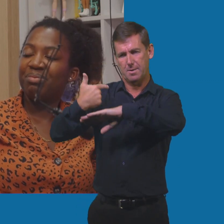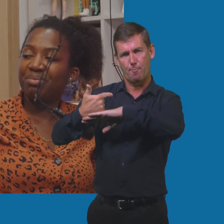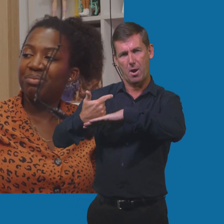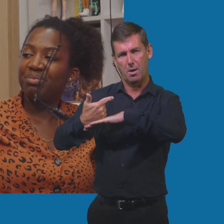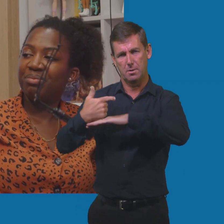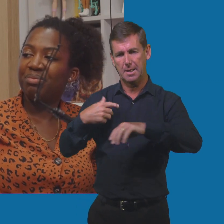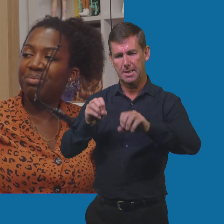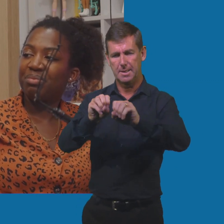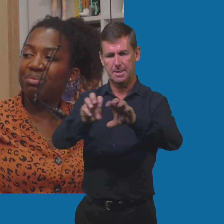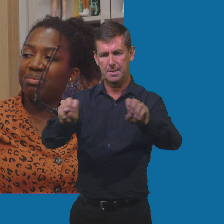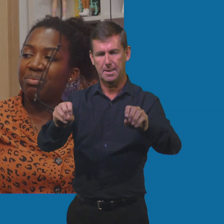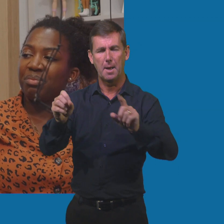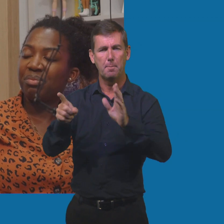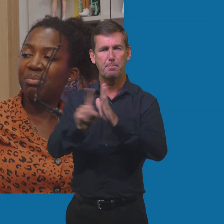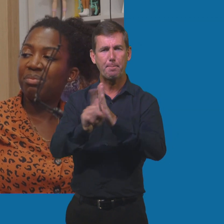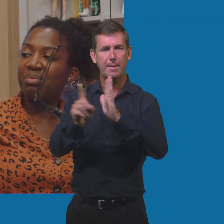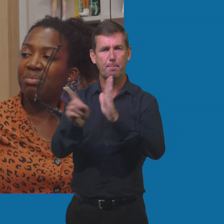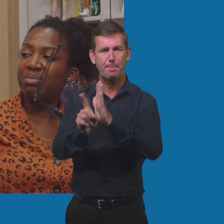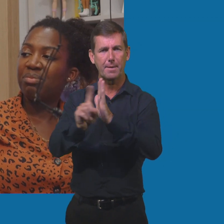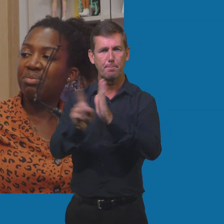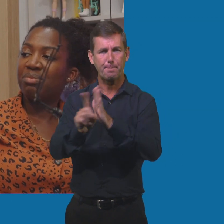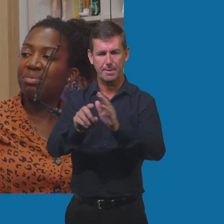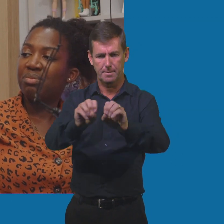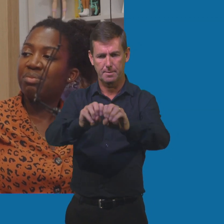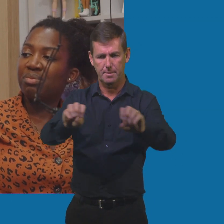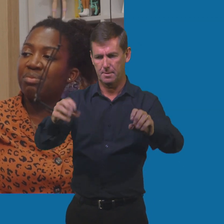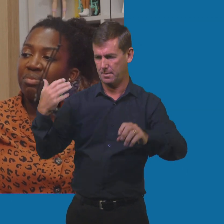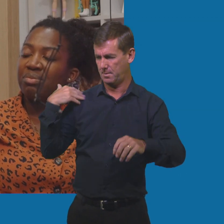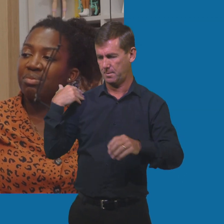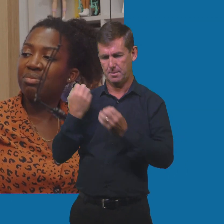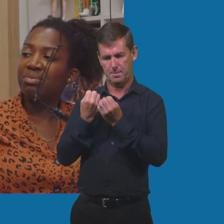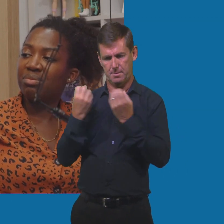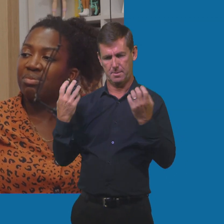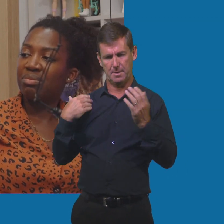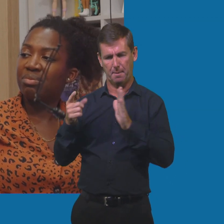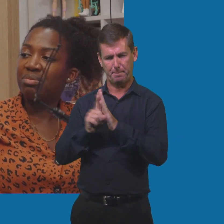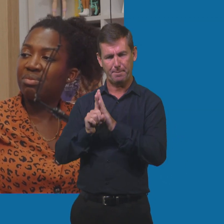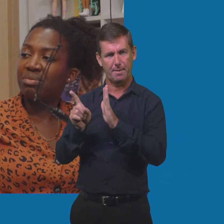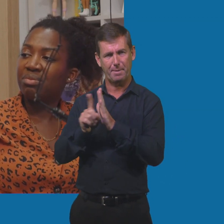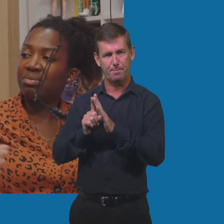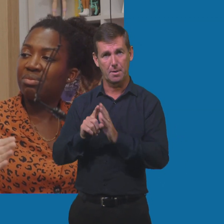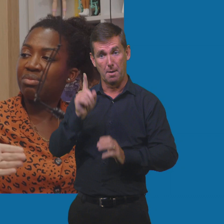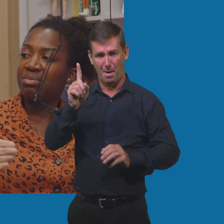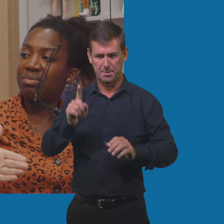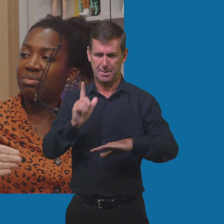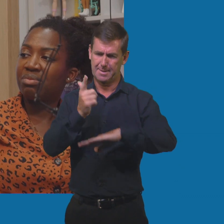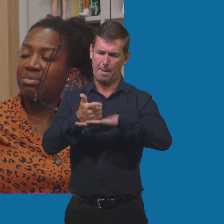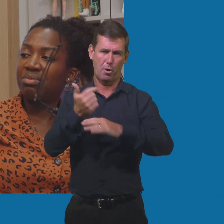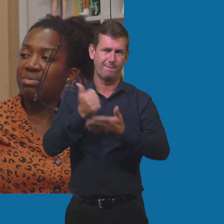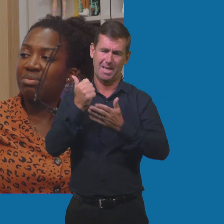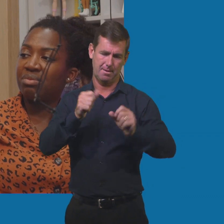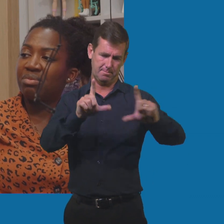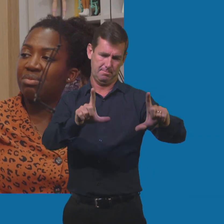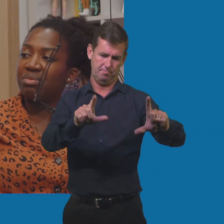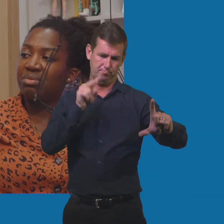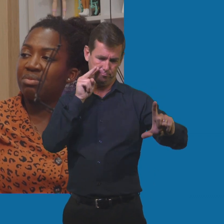sensors are helpful as well, and an awful lot of cars now come with rear sensors as standard, which is good. But a parking camera is just a nice added